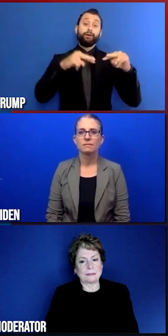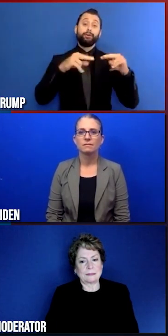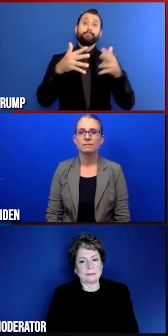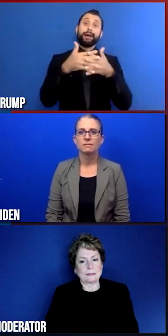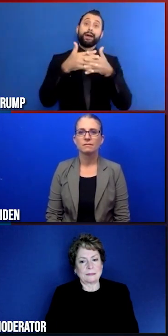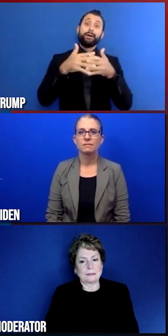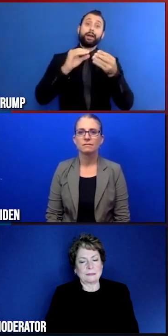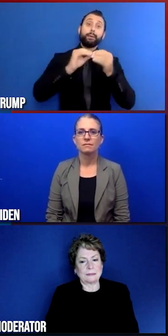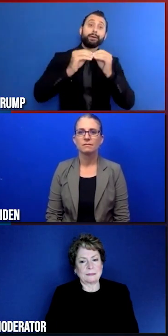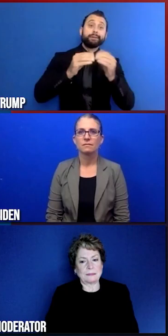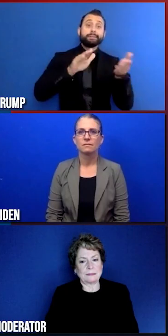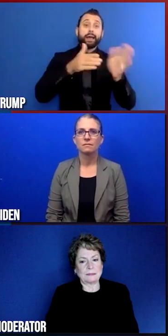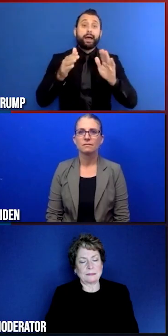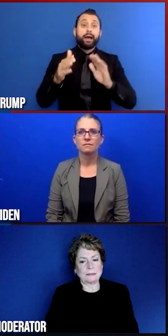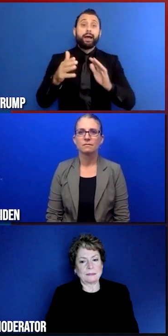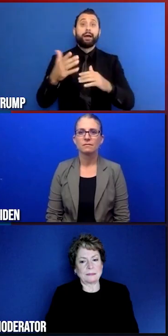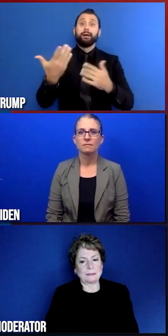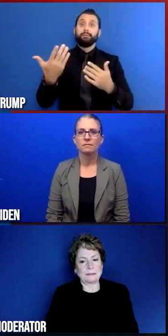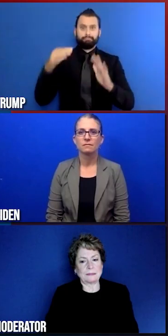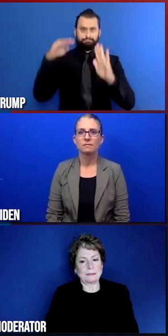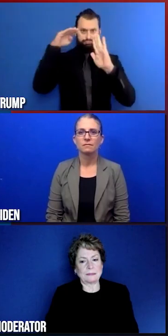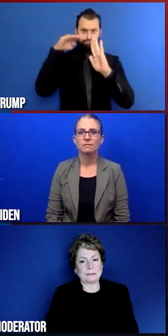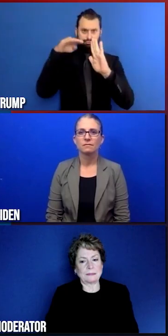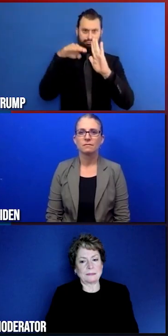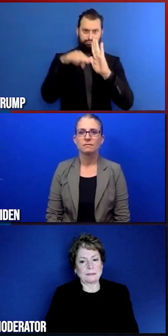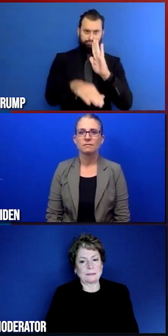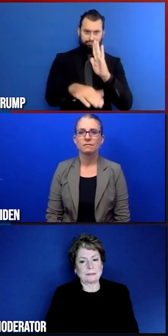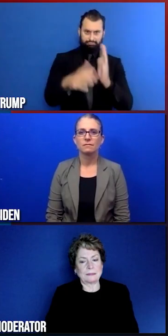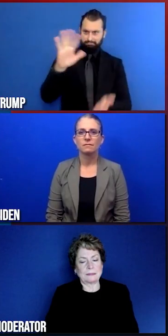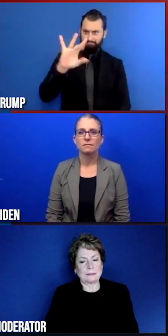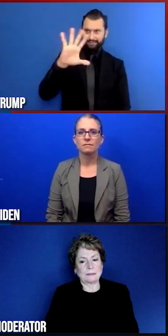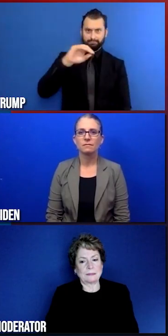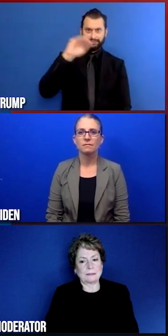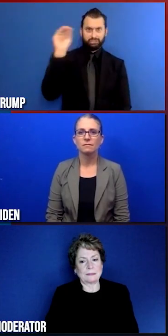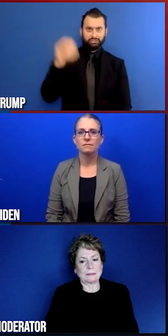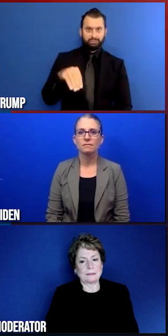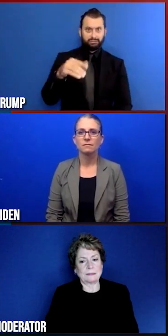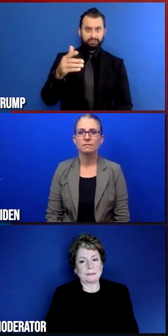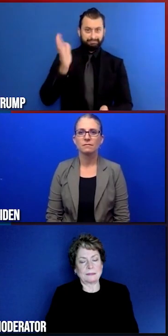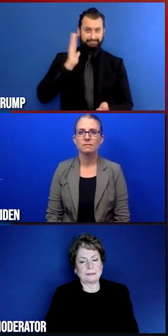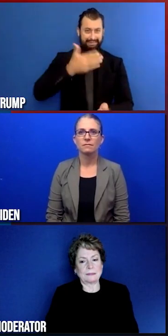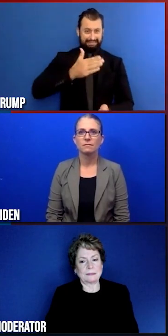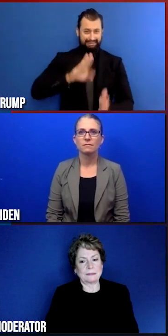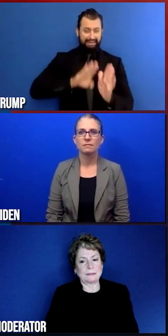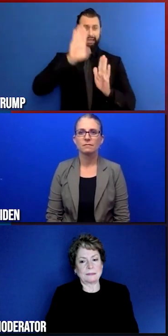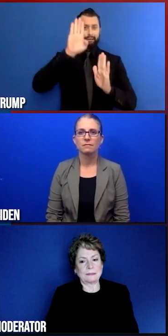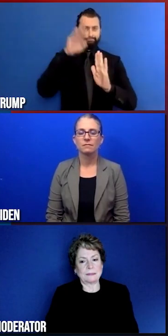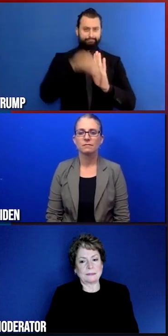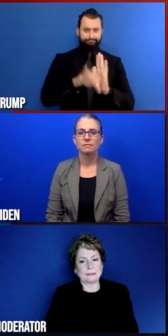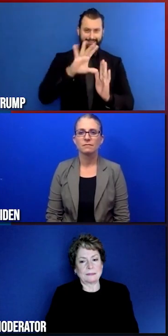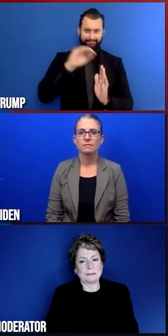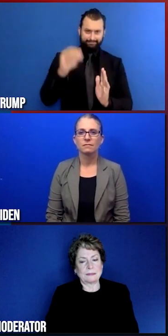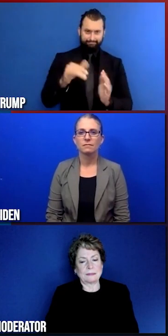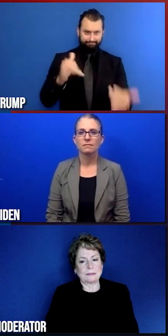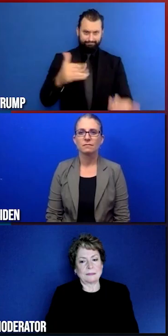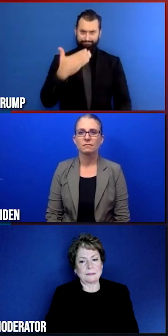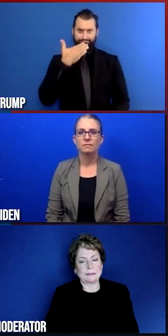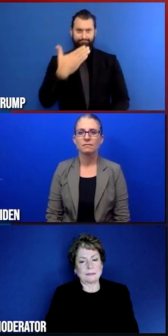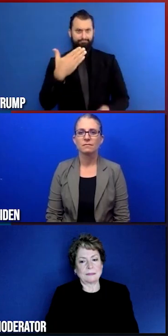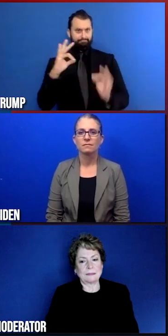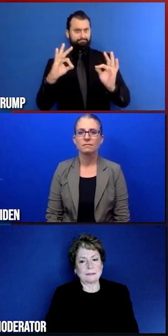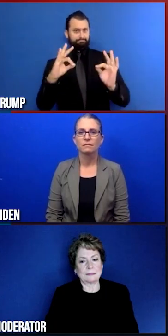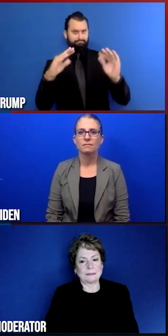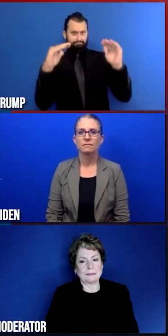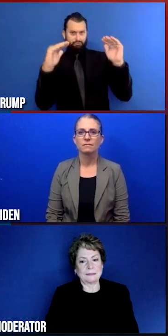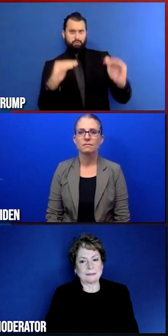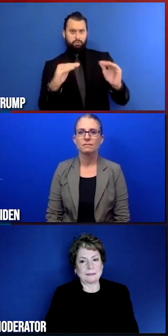much lower than almost any other country. And we're fighting it, and we're fighting it hard. There is a spike. There was a spike in Florida, and it's now gone.